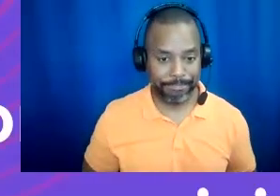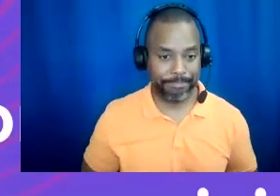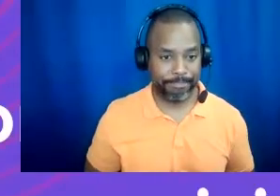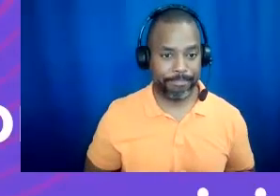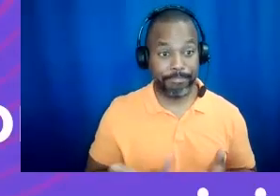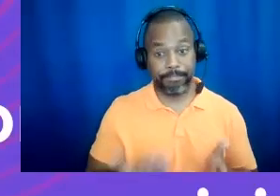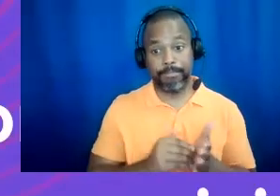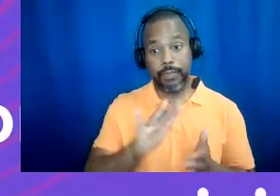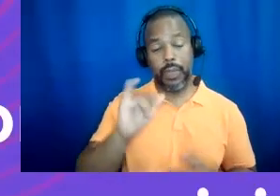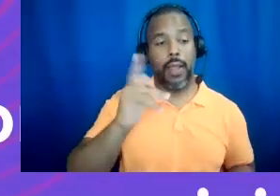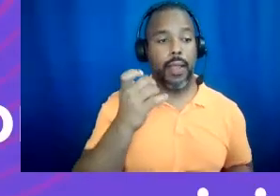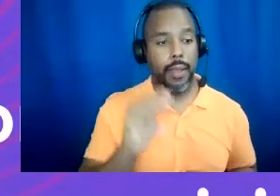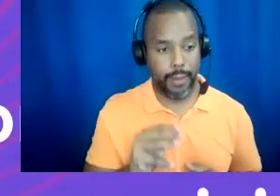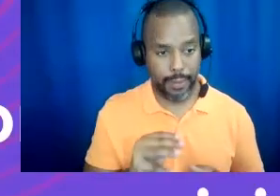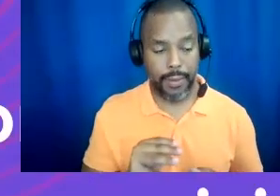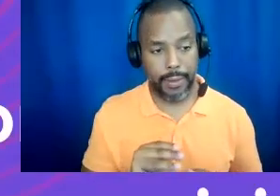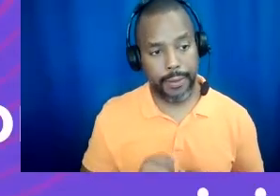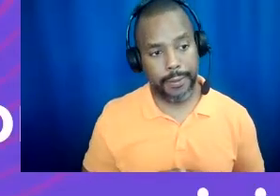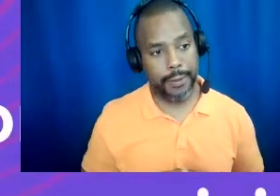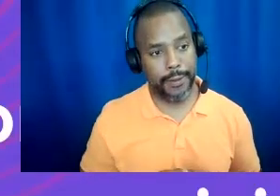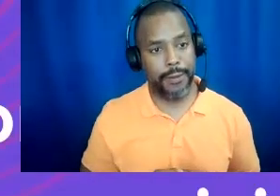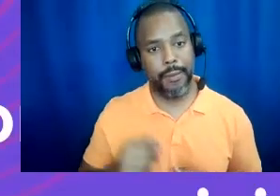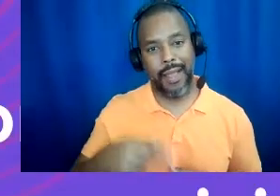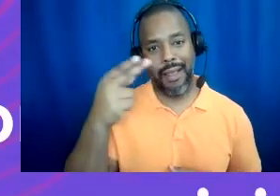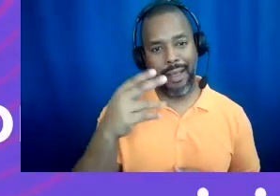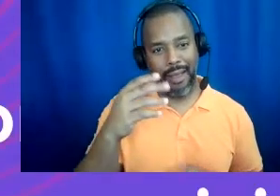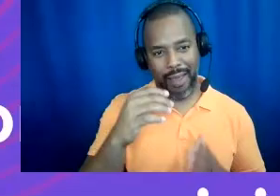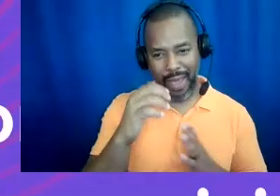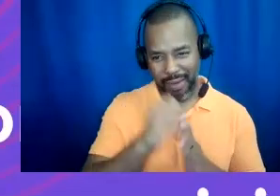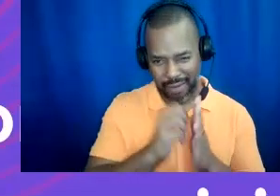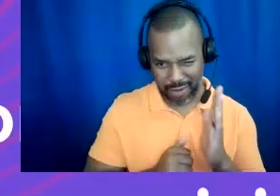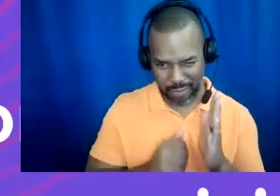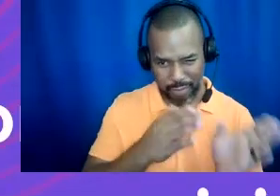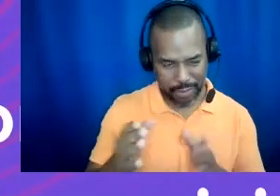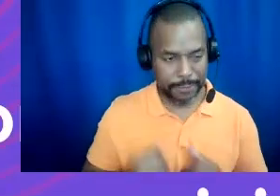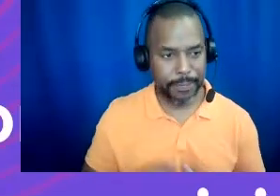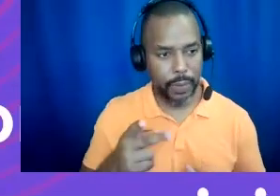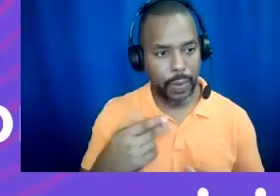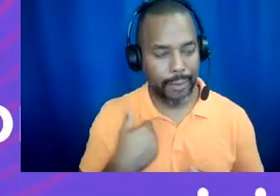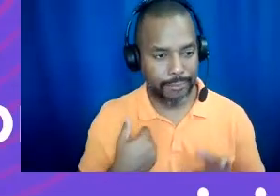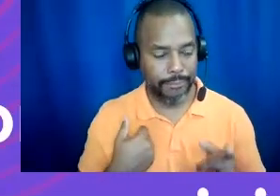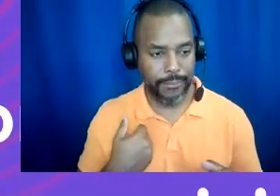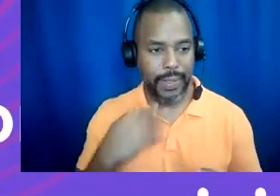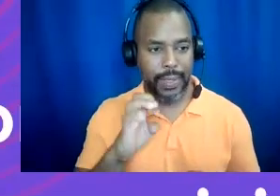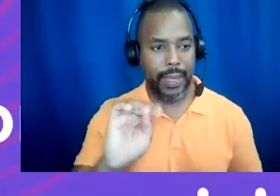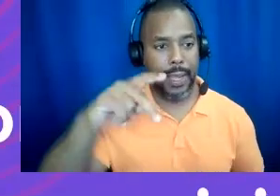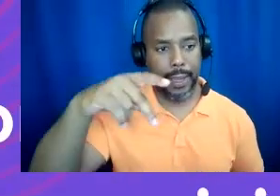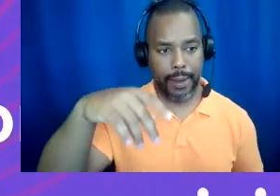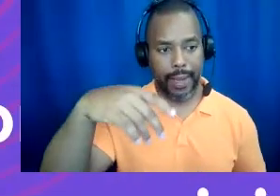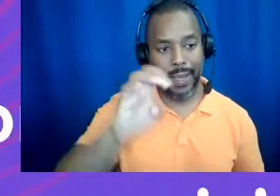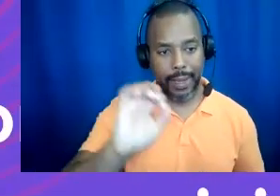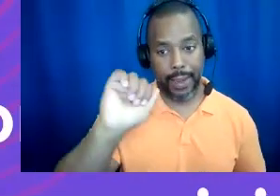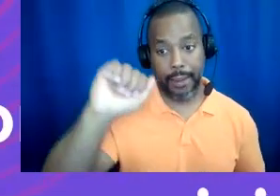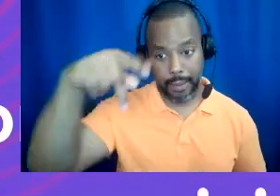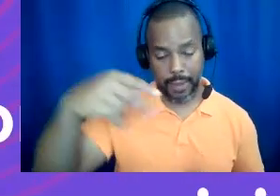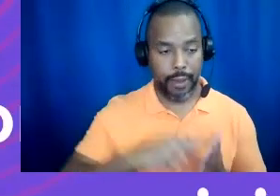Again, on your Anthem 90/70 and Anthem high deductible plans, you have the Anthem EAP program. The EAP program is the